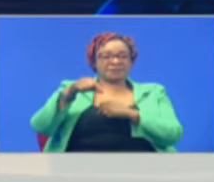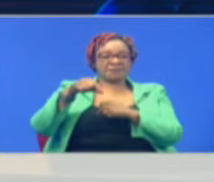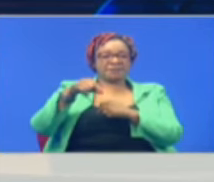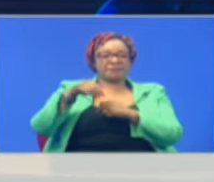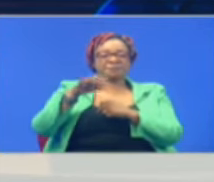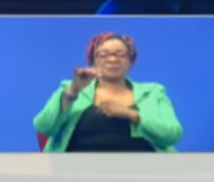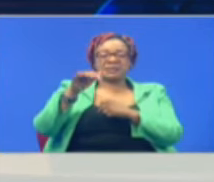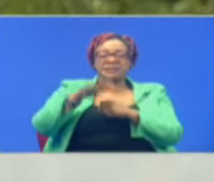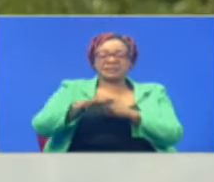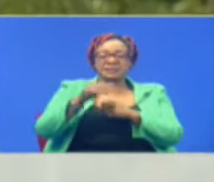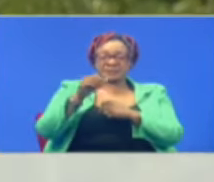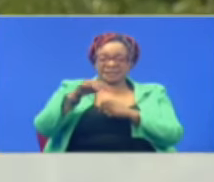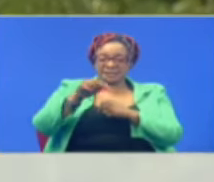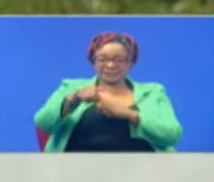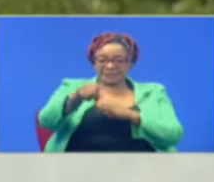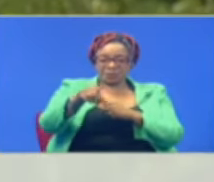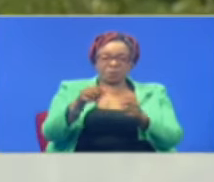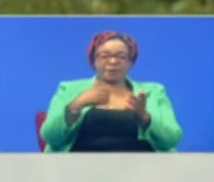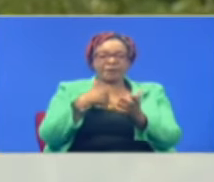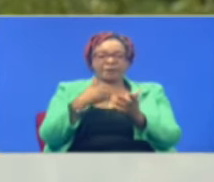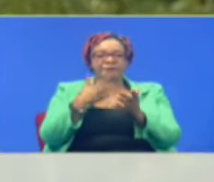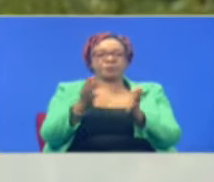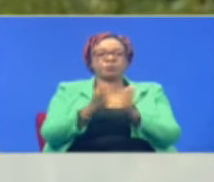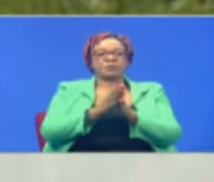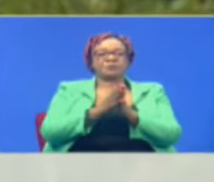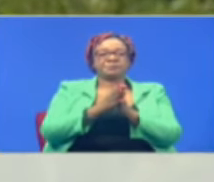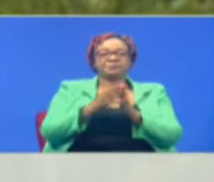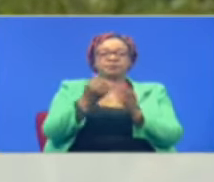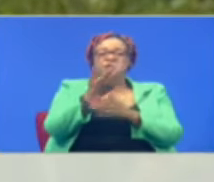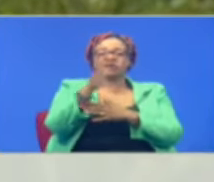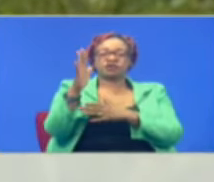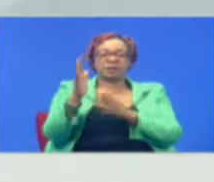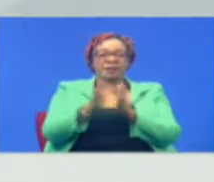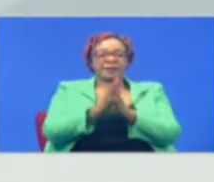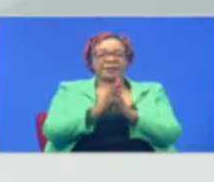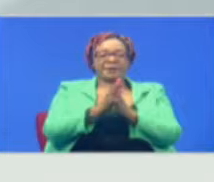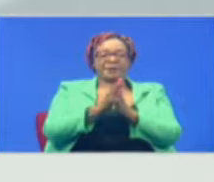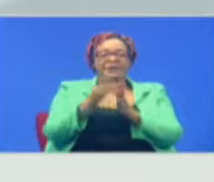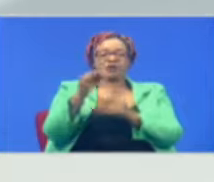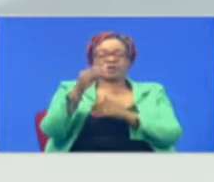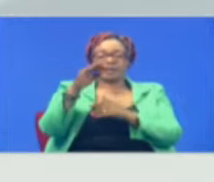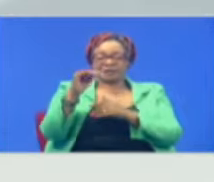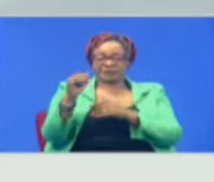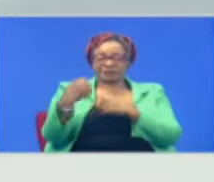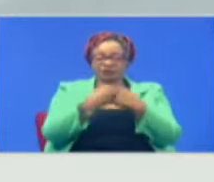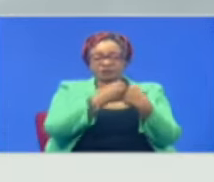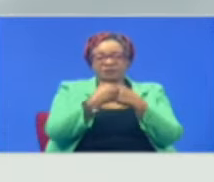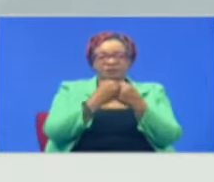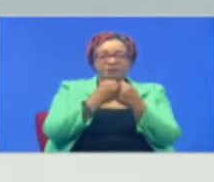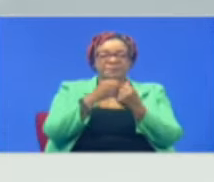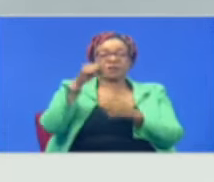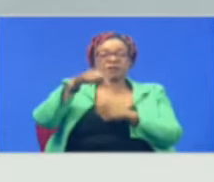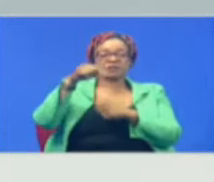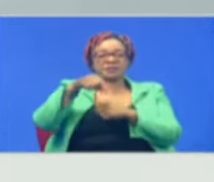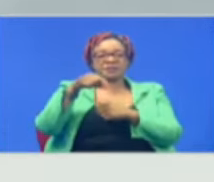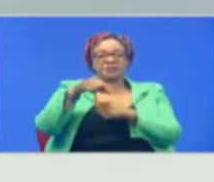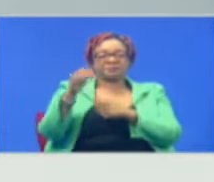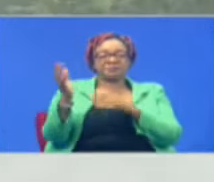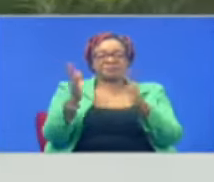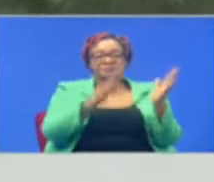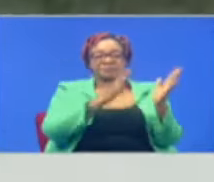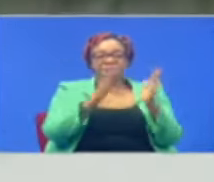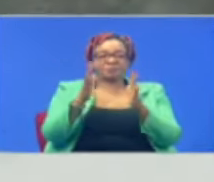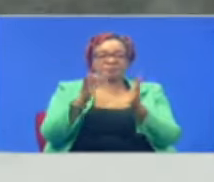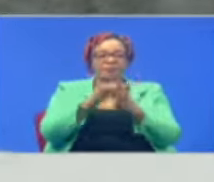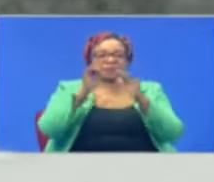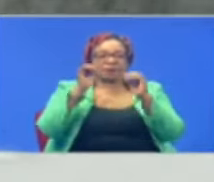will also provide the venues with homegrown trees and greeneries, a challenge in Qatar's harsh climate that can often